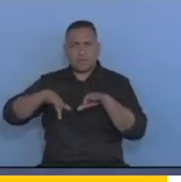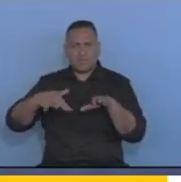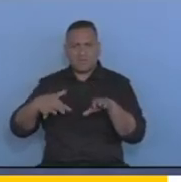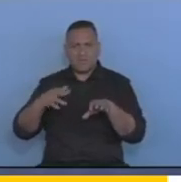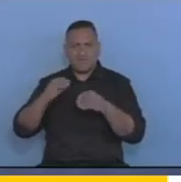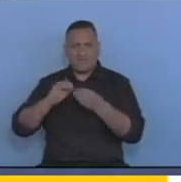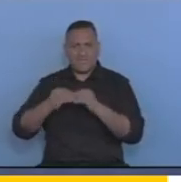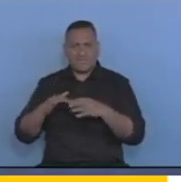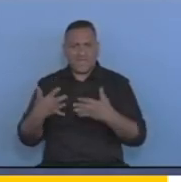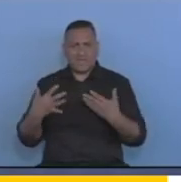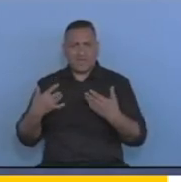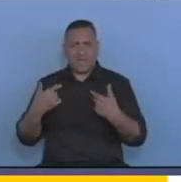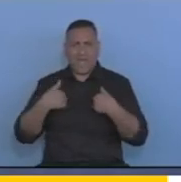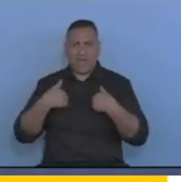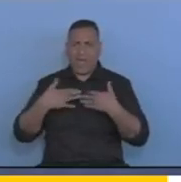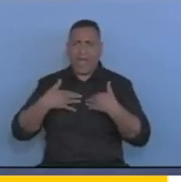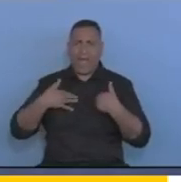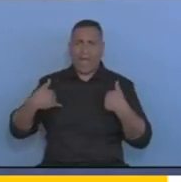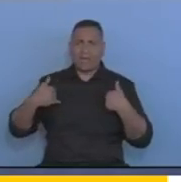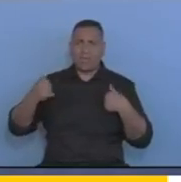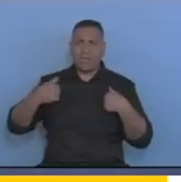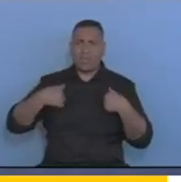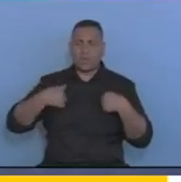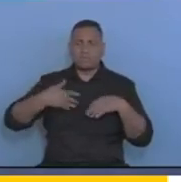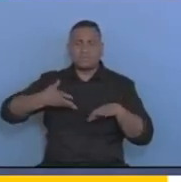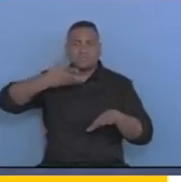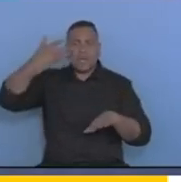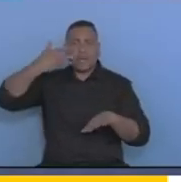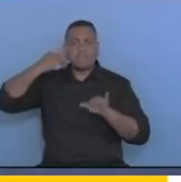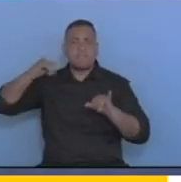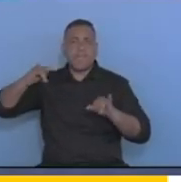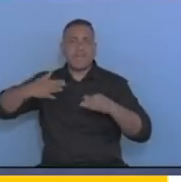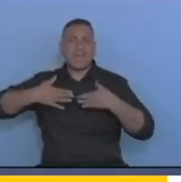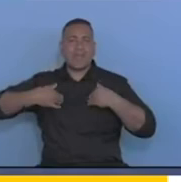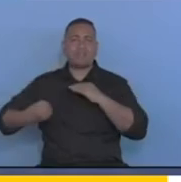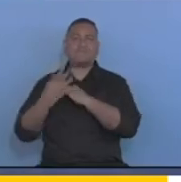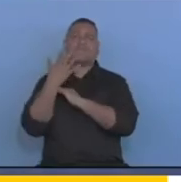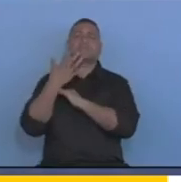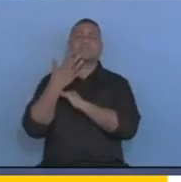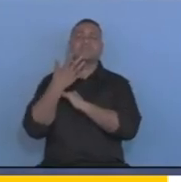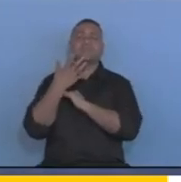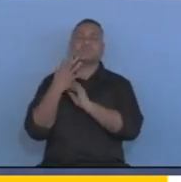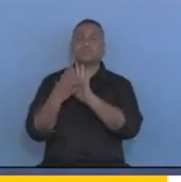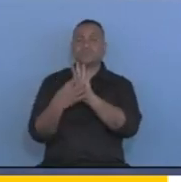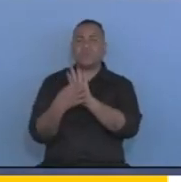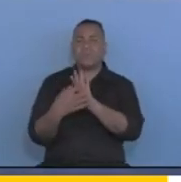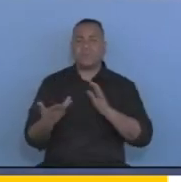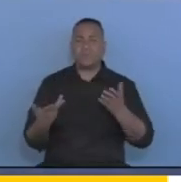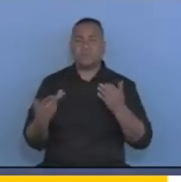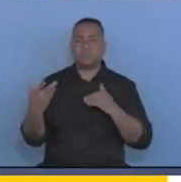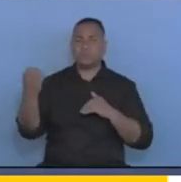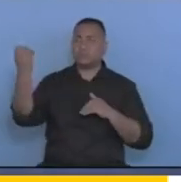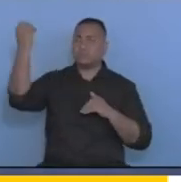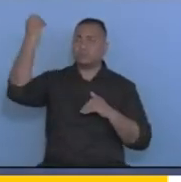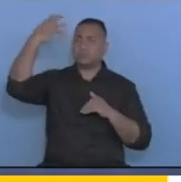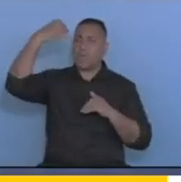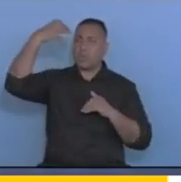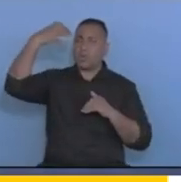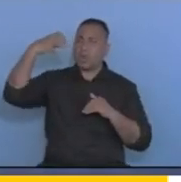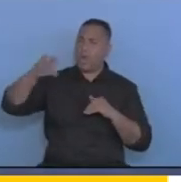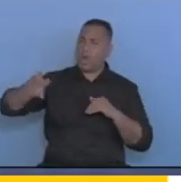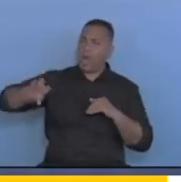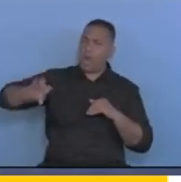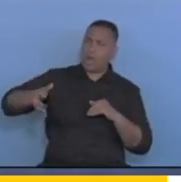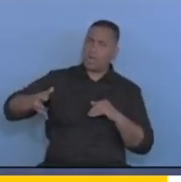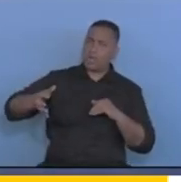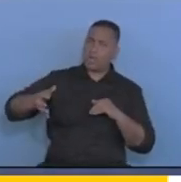health. Exactly. And what is at risk if it's not done properly? Or for example, if you turn on your shower and you hear this water hammer,